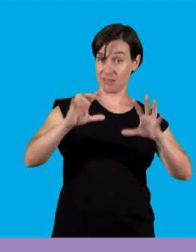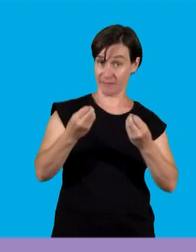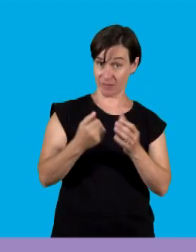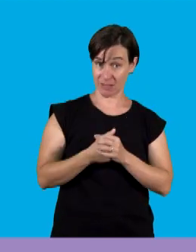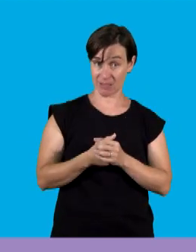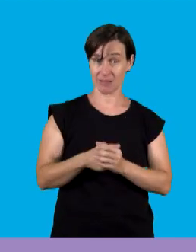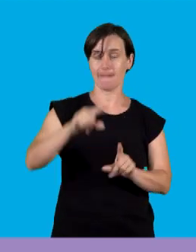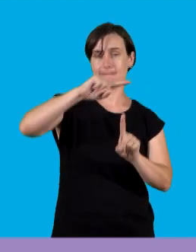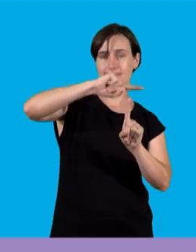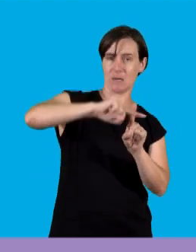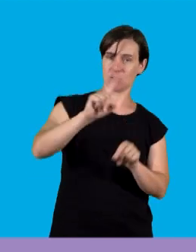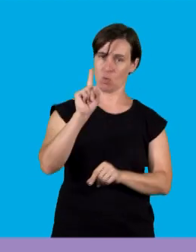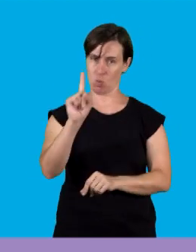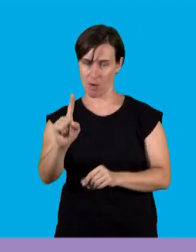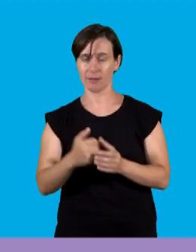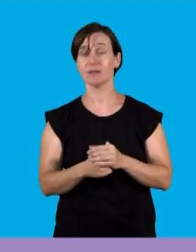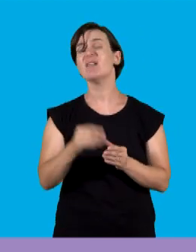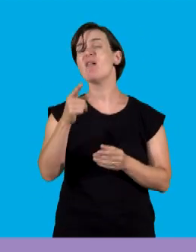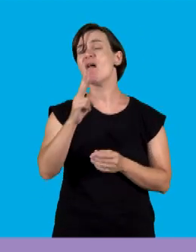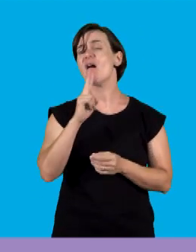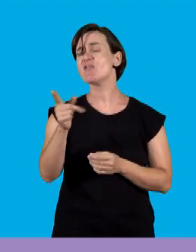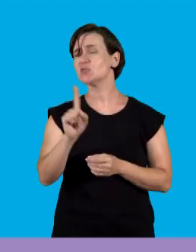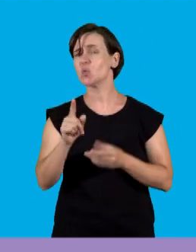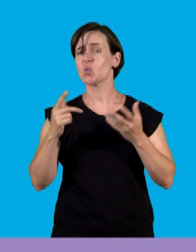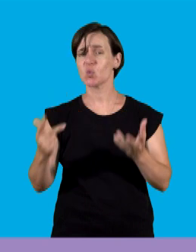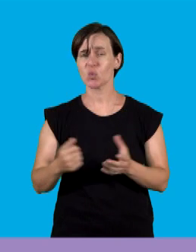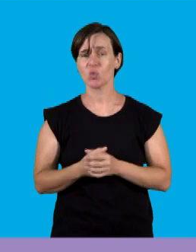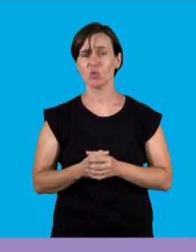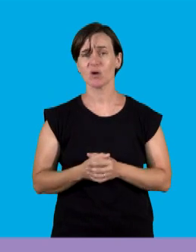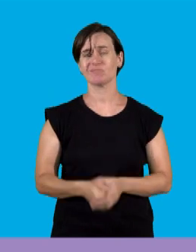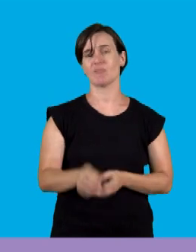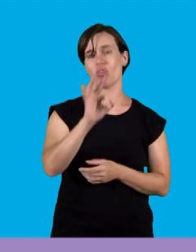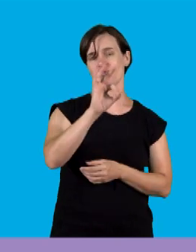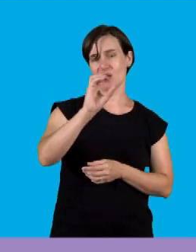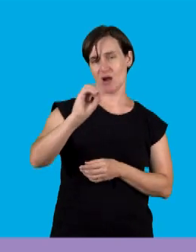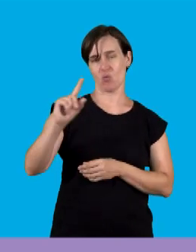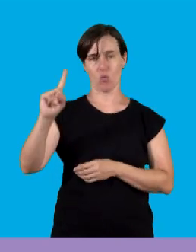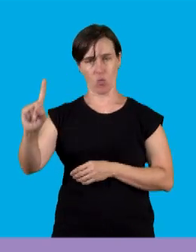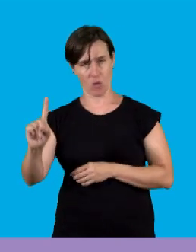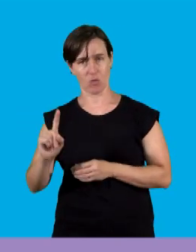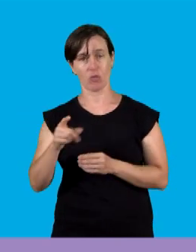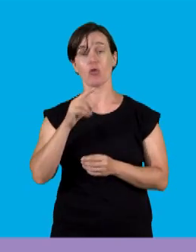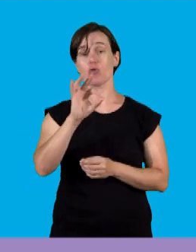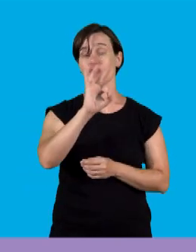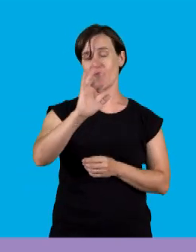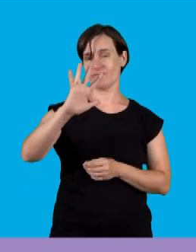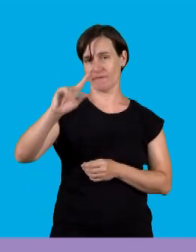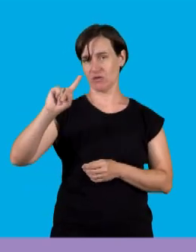that 70, and when we add 1, our answer is going to be